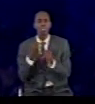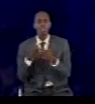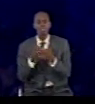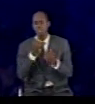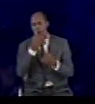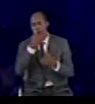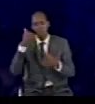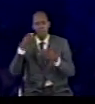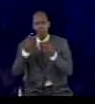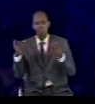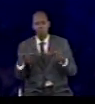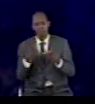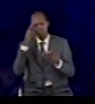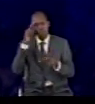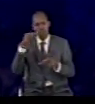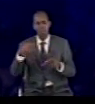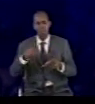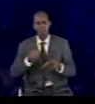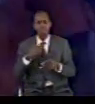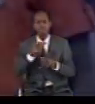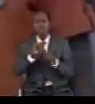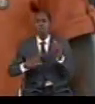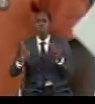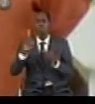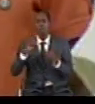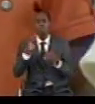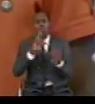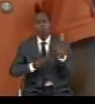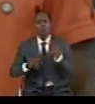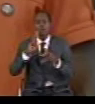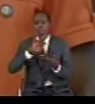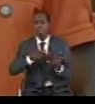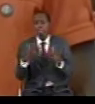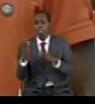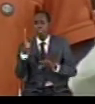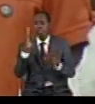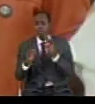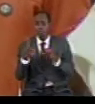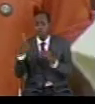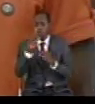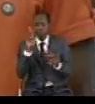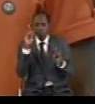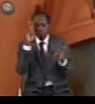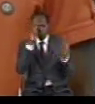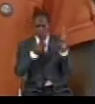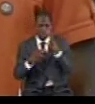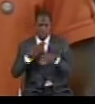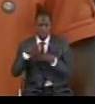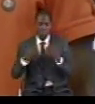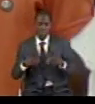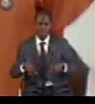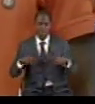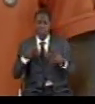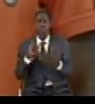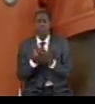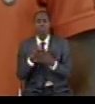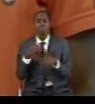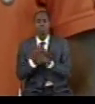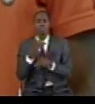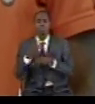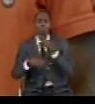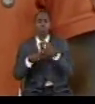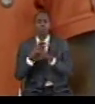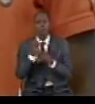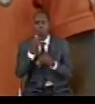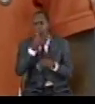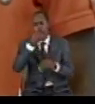entire human race people are dying and if you care enough for the living make the world a better place that's what their prophets are